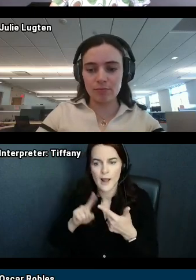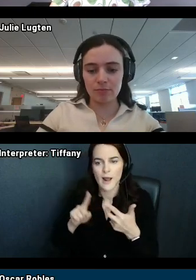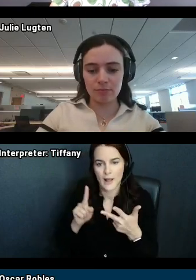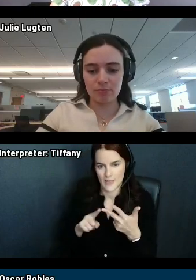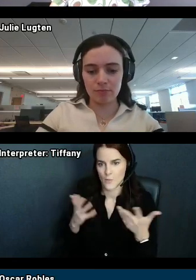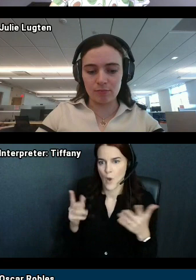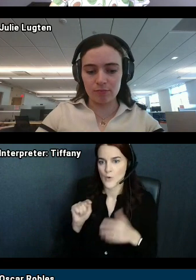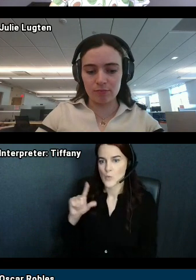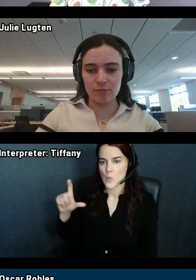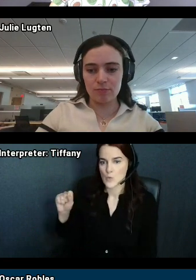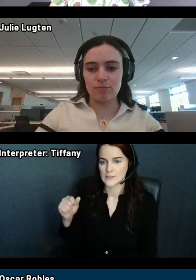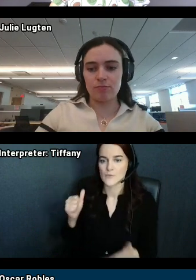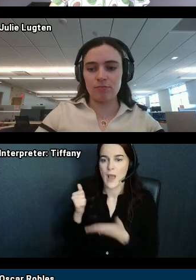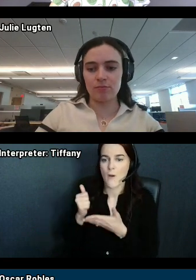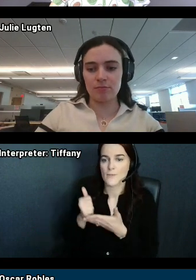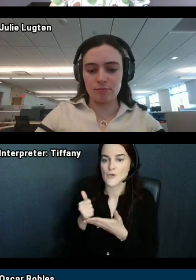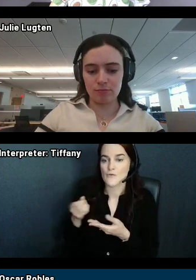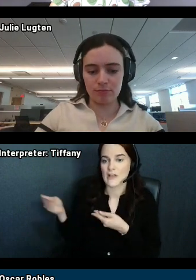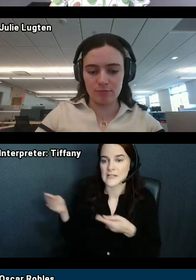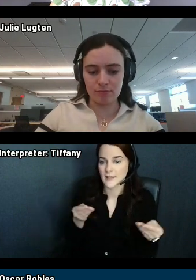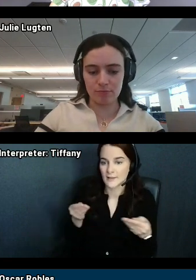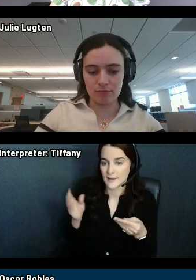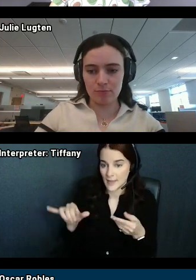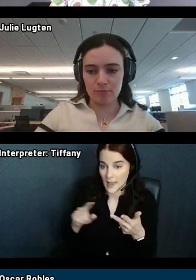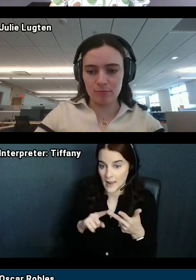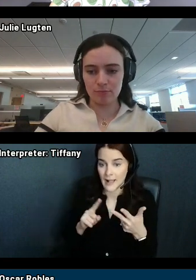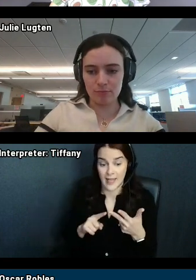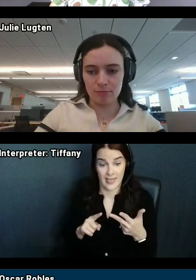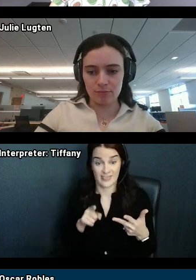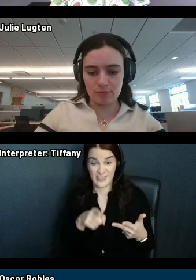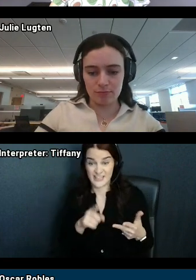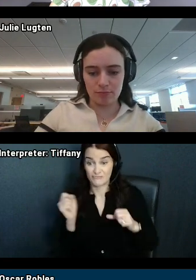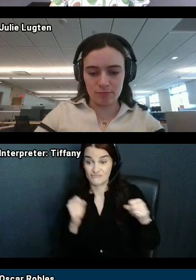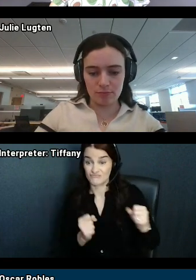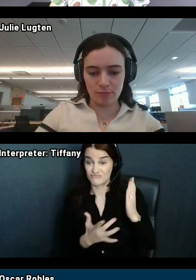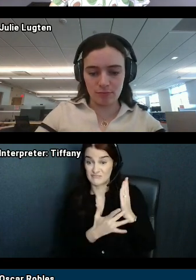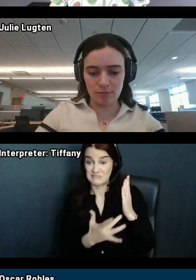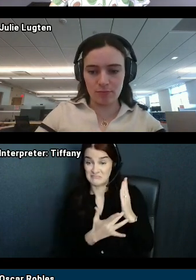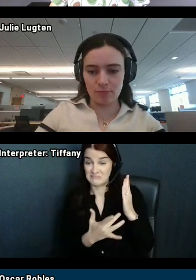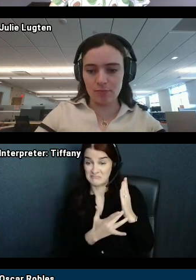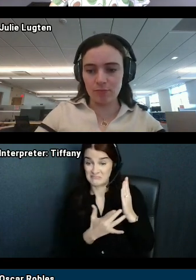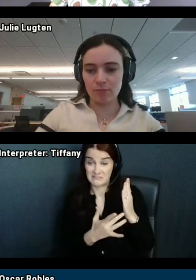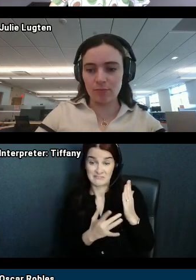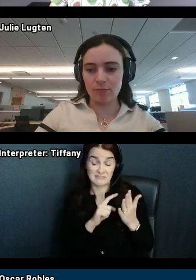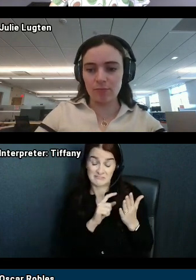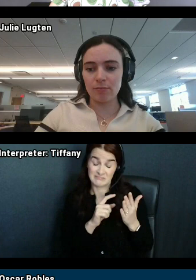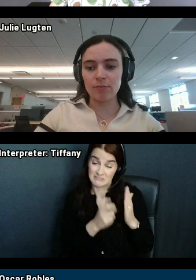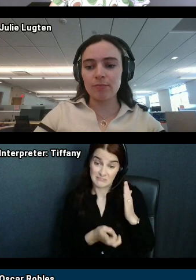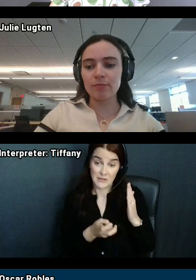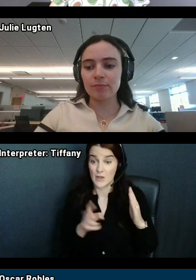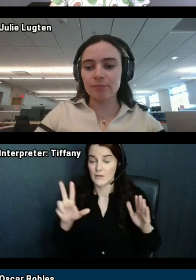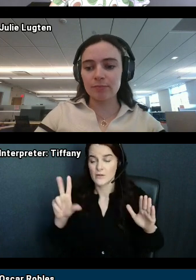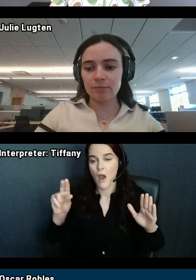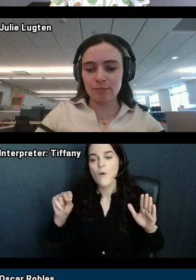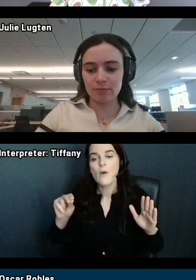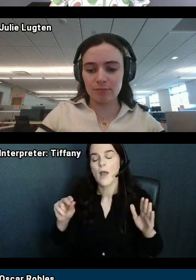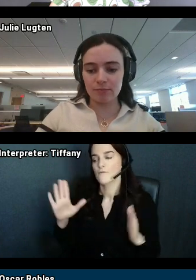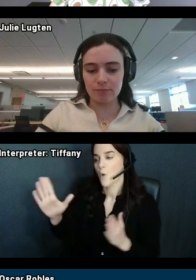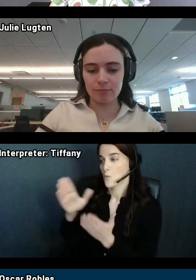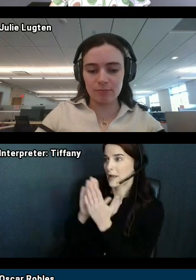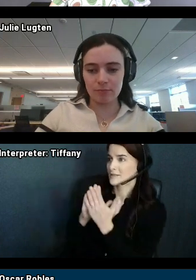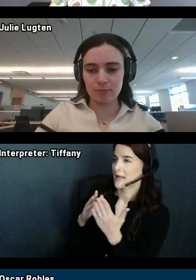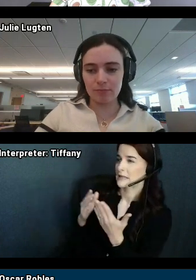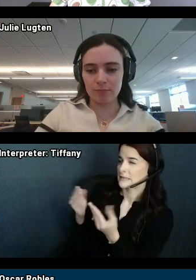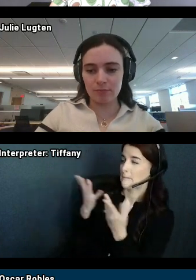is not super technical though, so if, like me, your request was, tell me everything about workflows so that I'm a